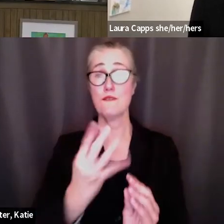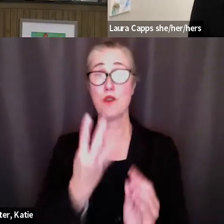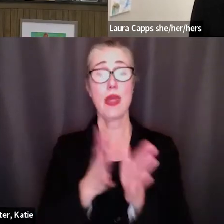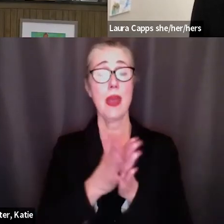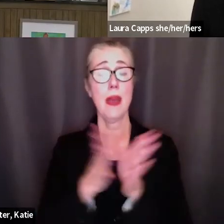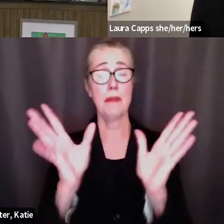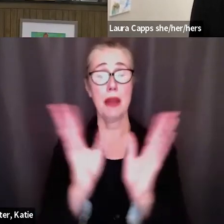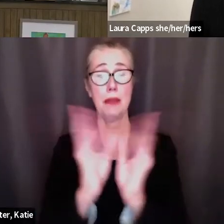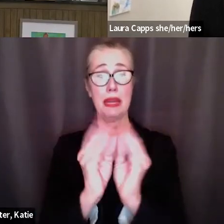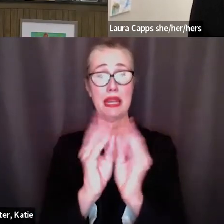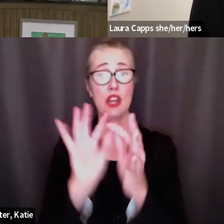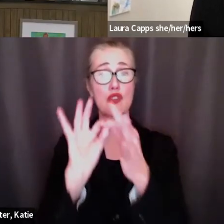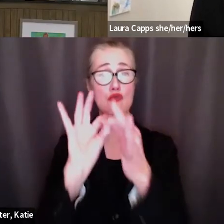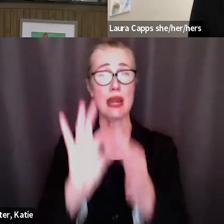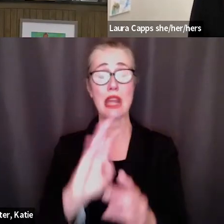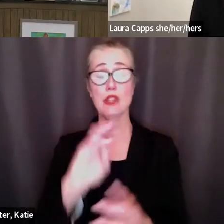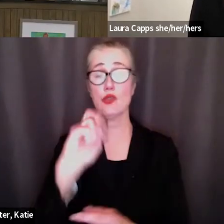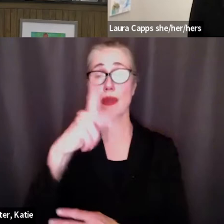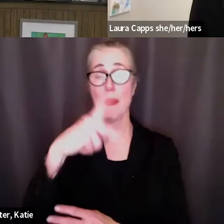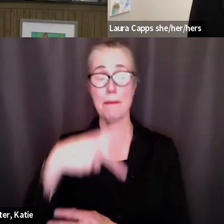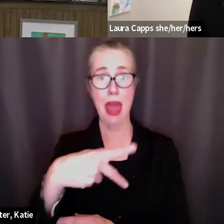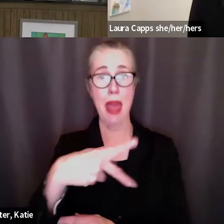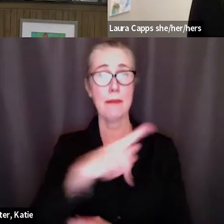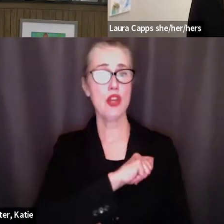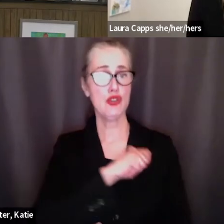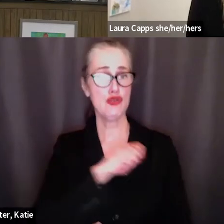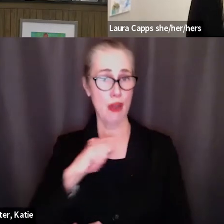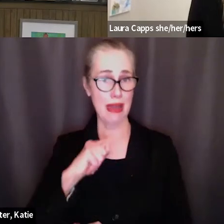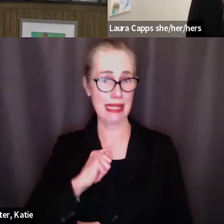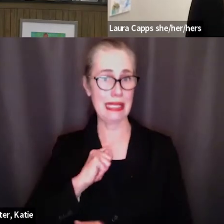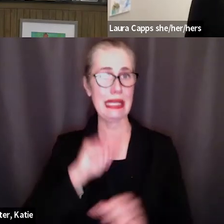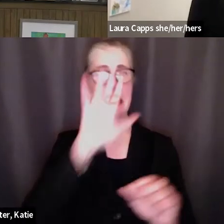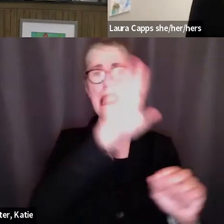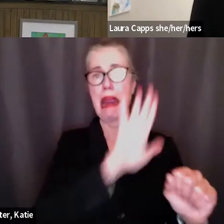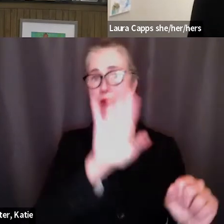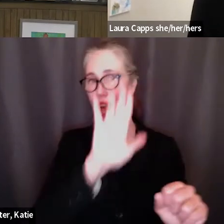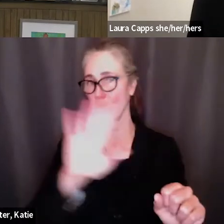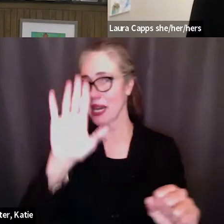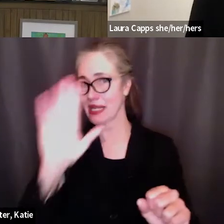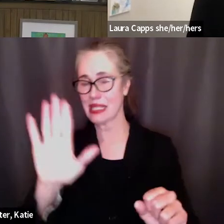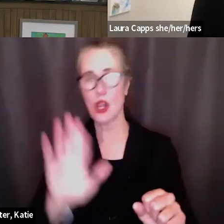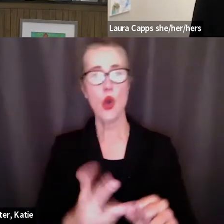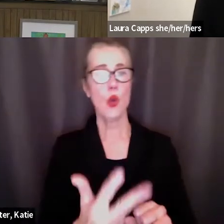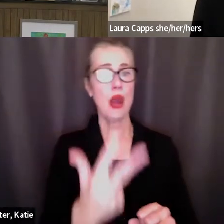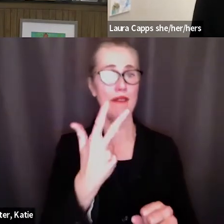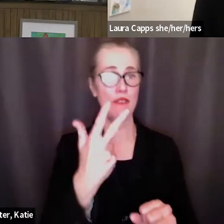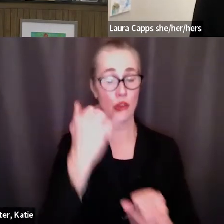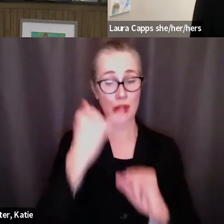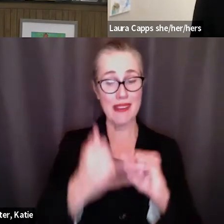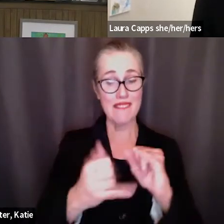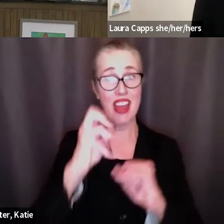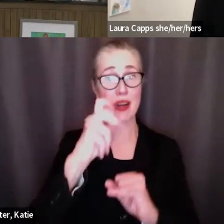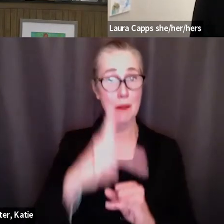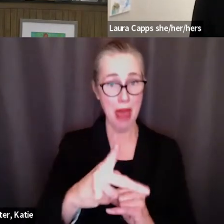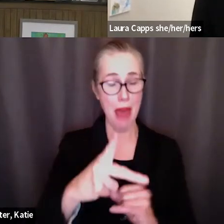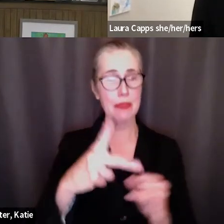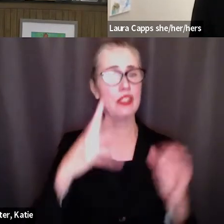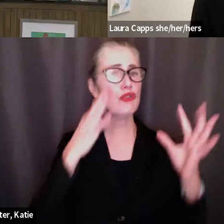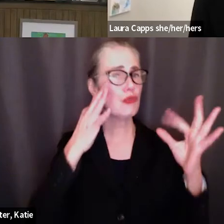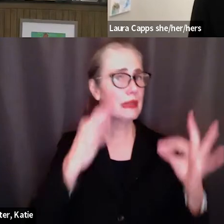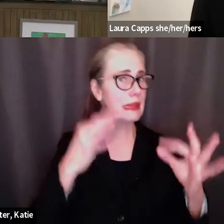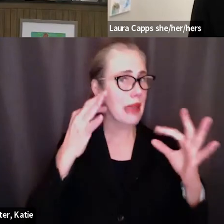about the map trustee area scenarios selection of three final maps for consideration and we have a